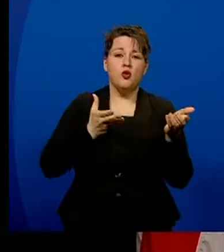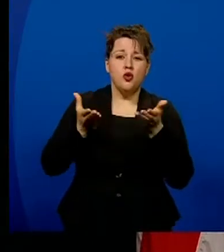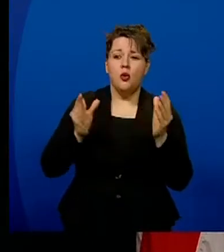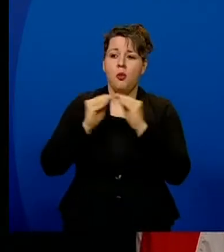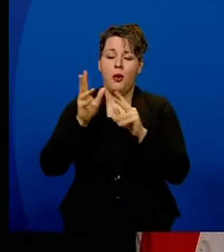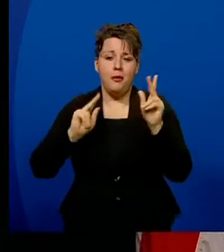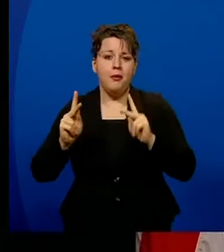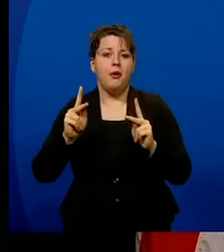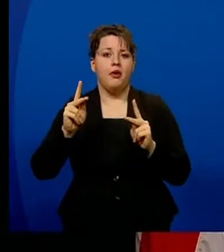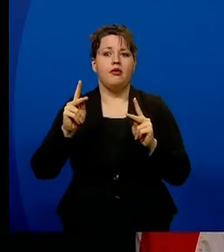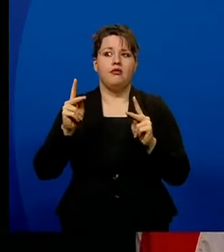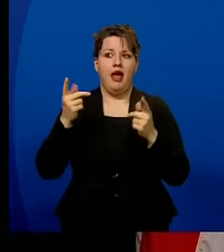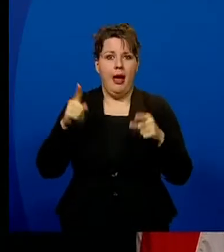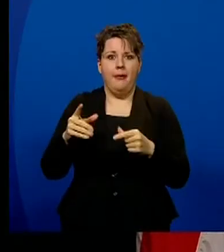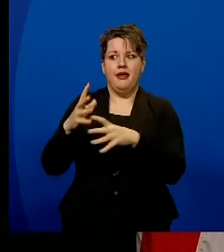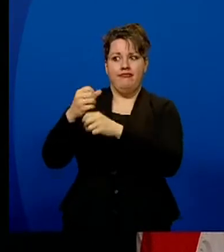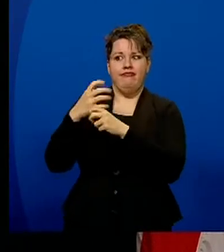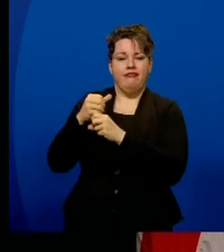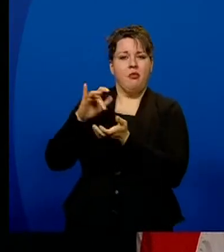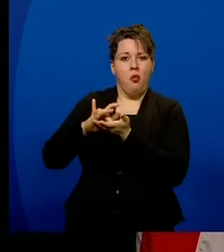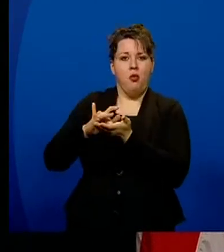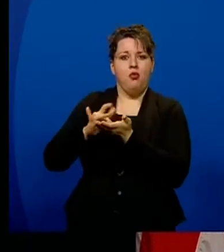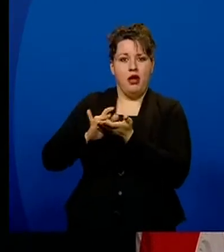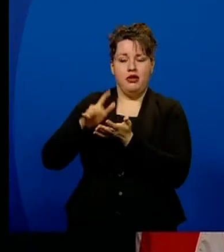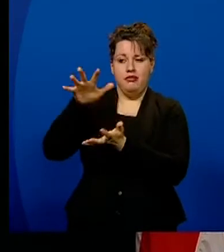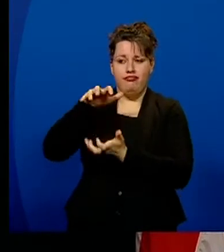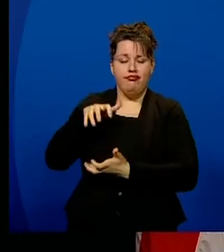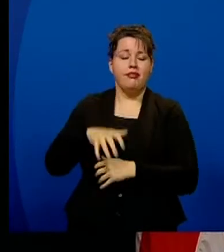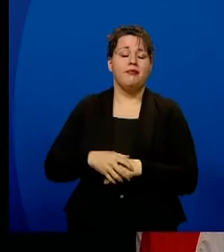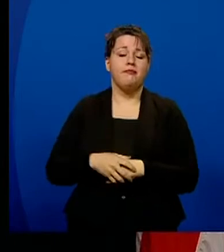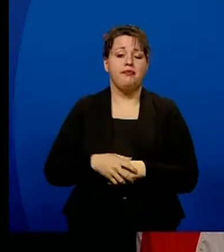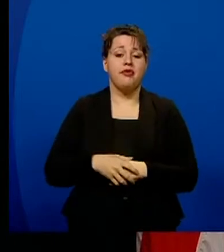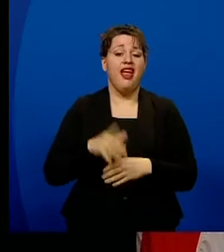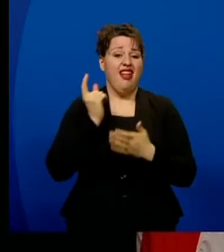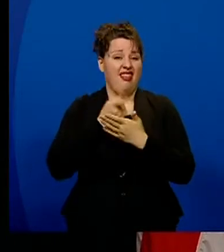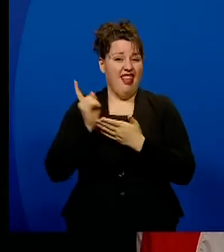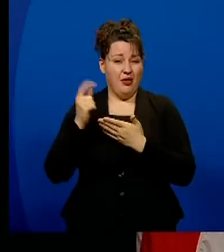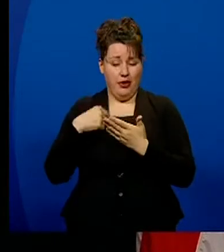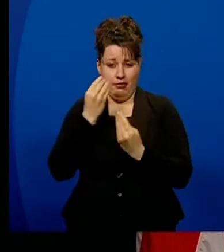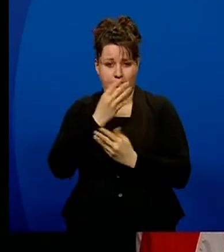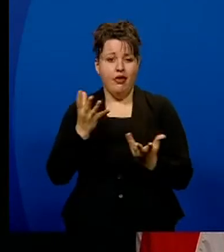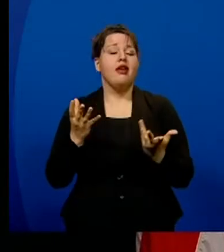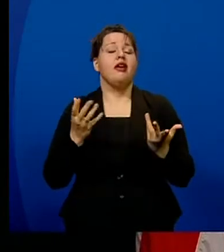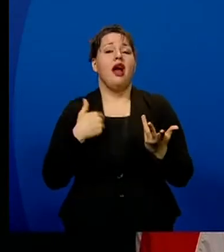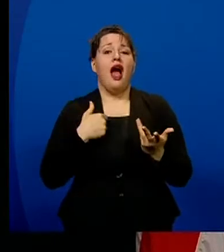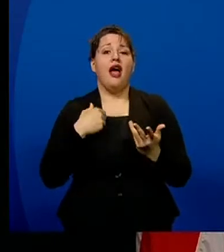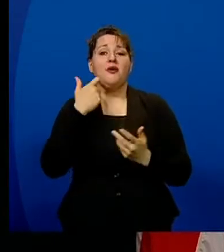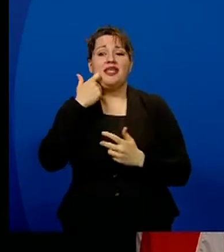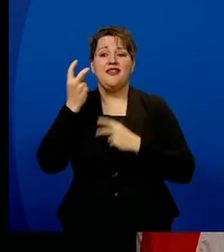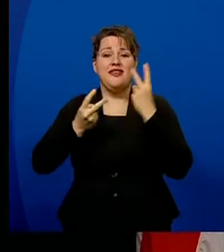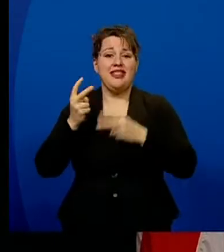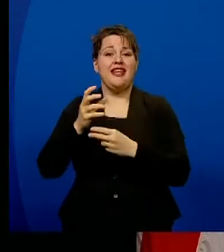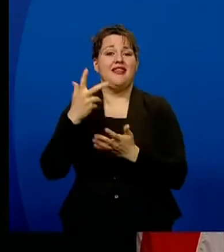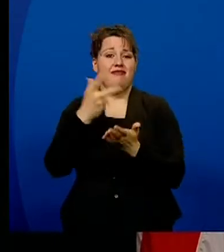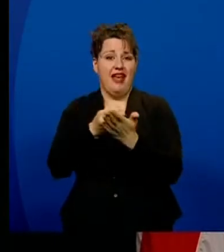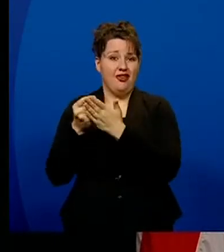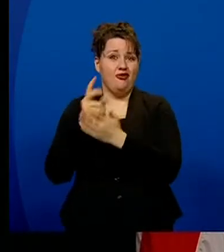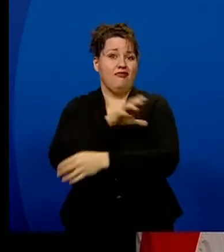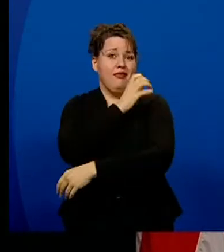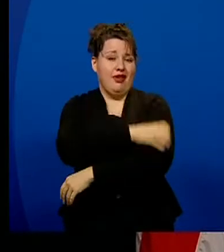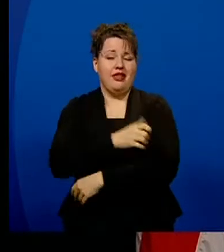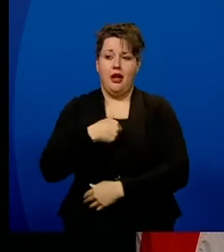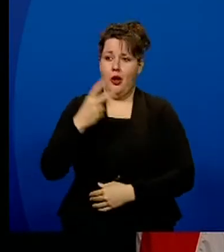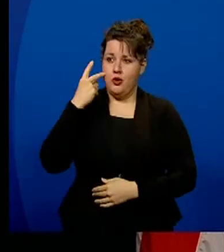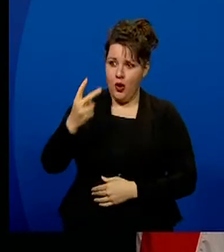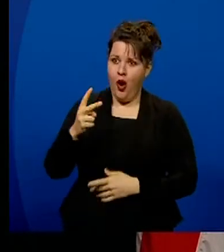doses become available. As I shared last week, I recently had the opportunity to visit some vaccination clinics and see firsthand the